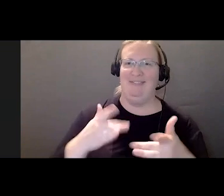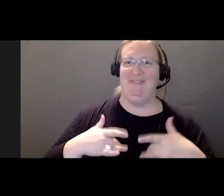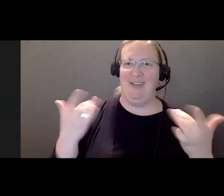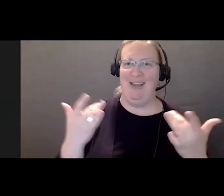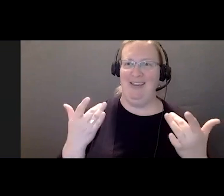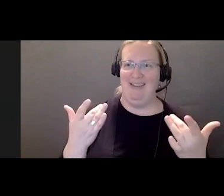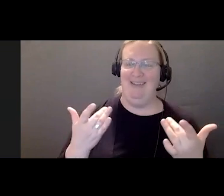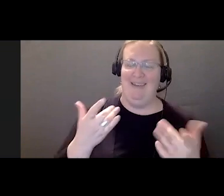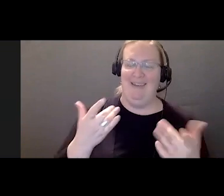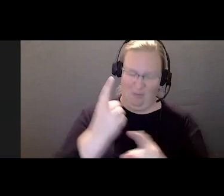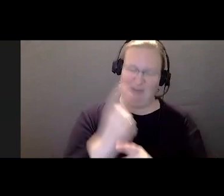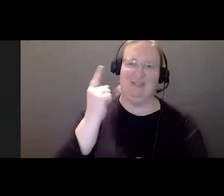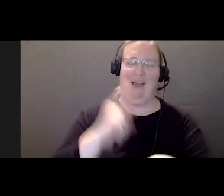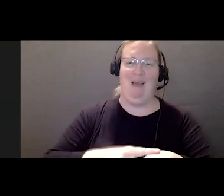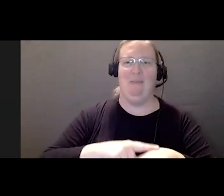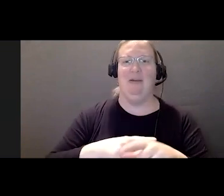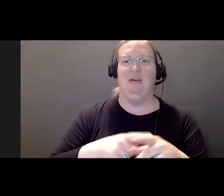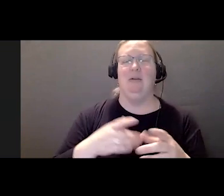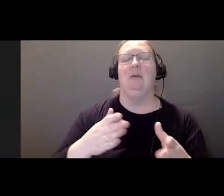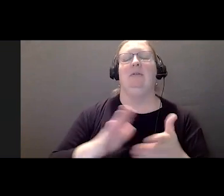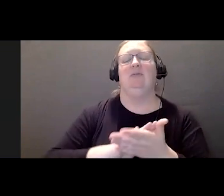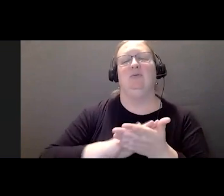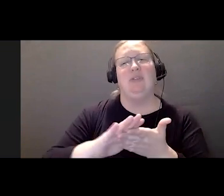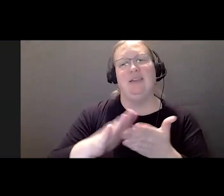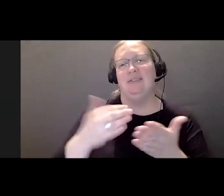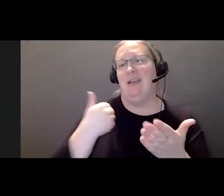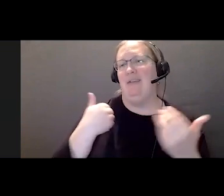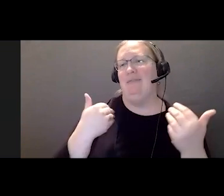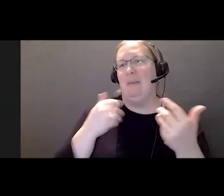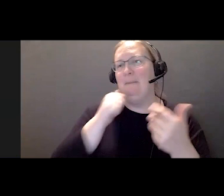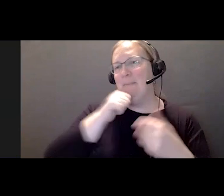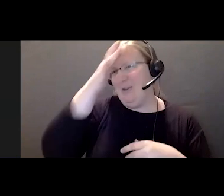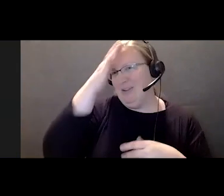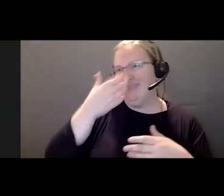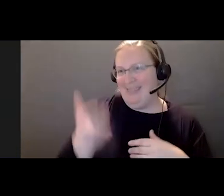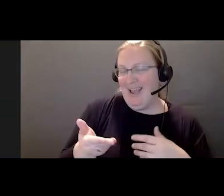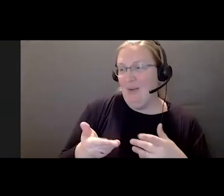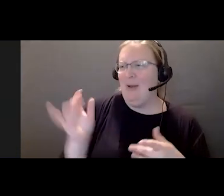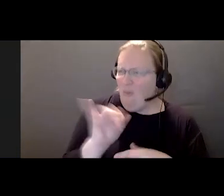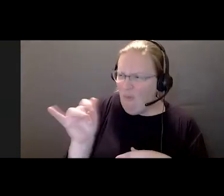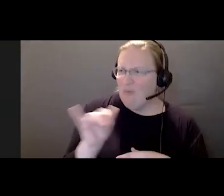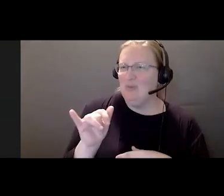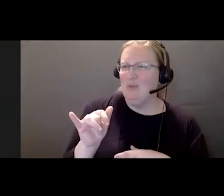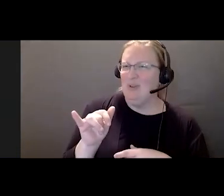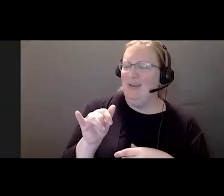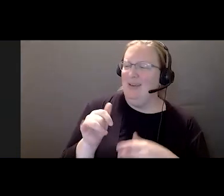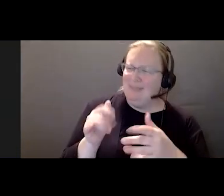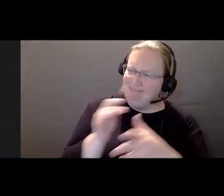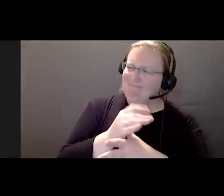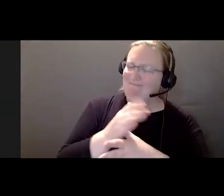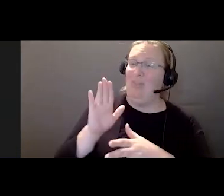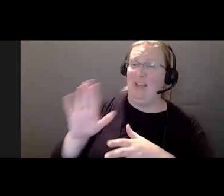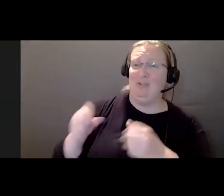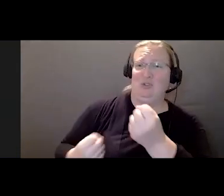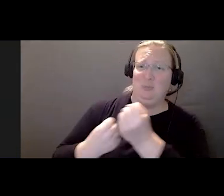It was nice to have my parents there to watch me complete, but mostly to have my back. But a breakthrough for me